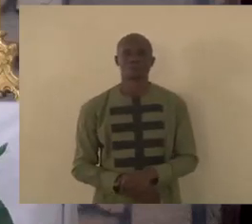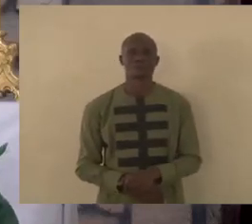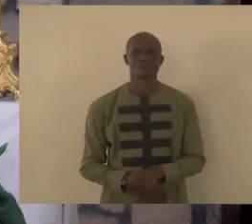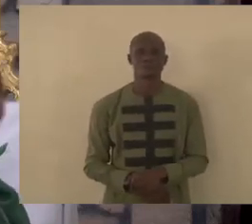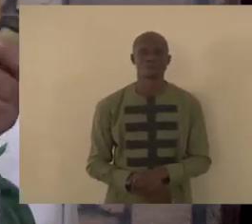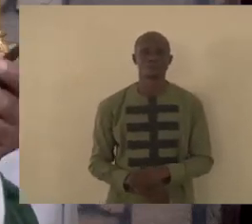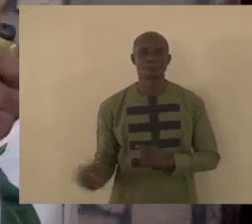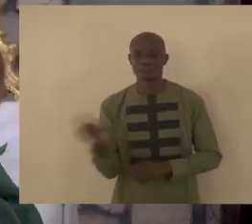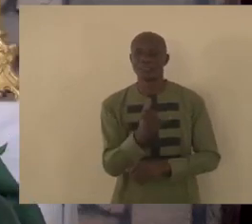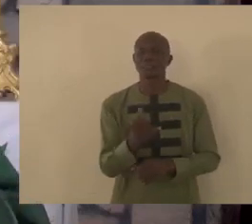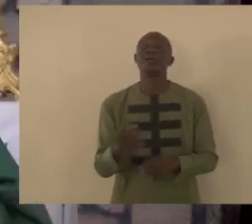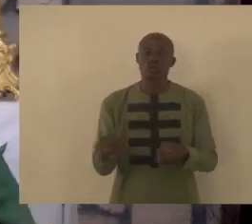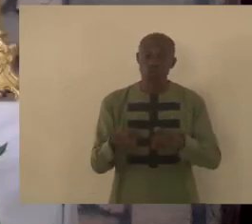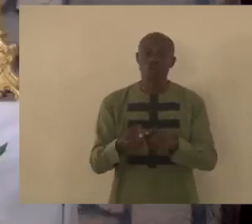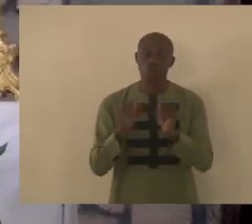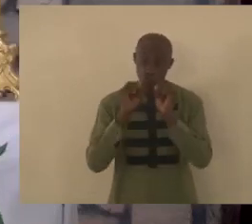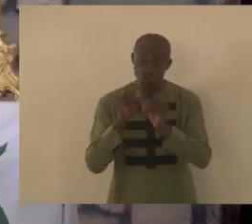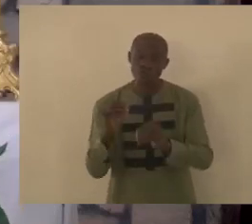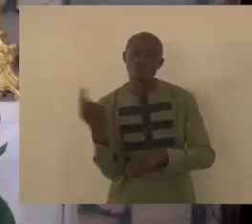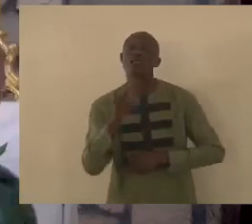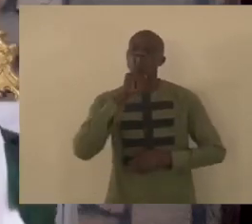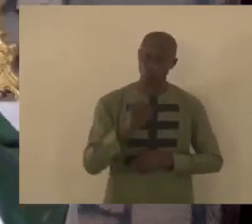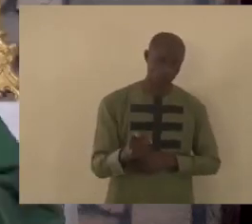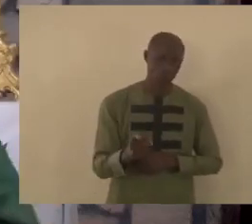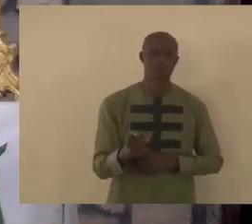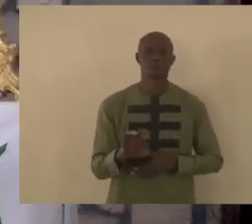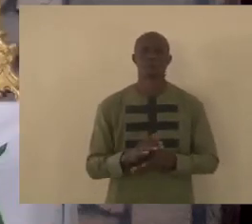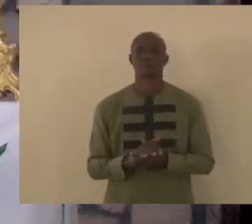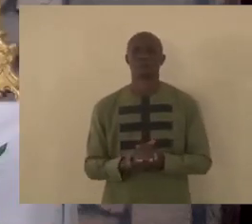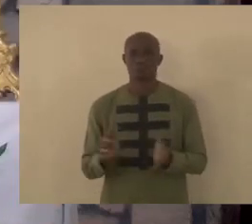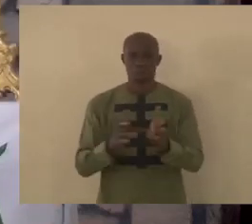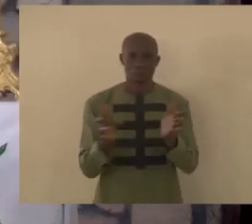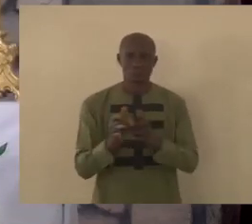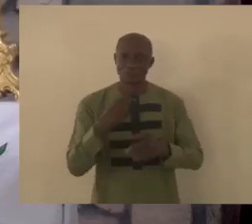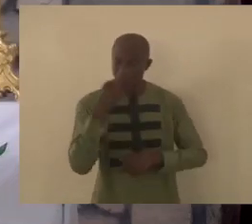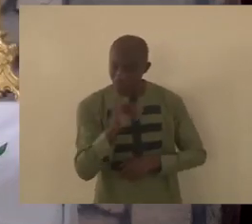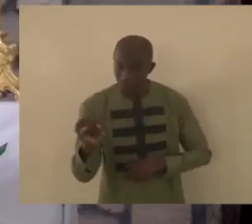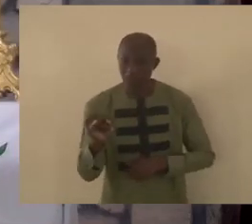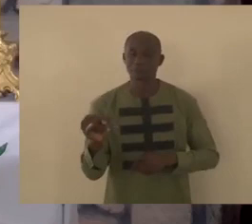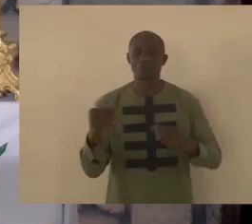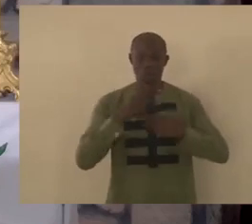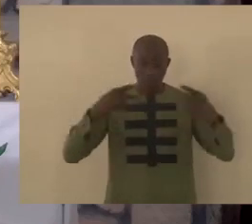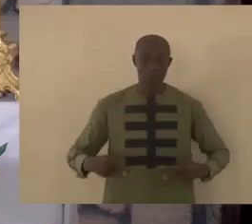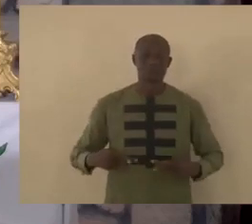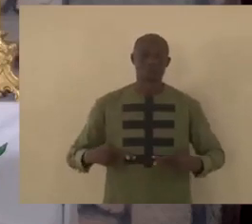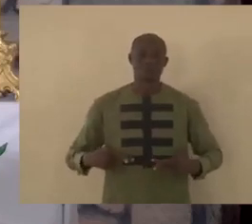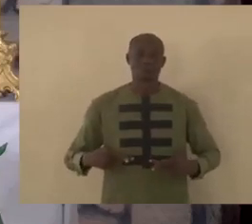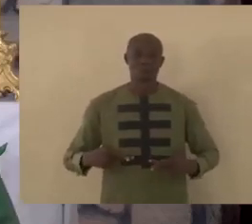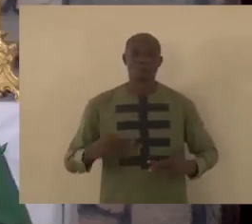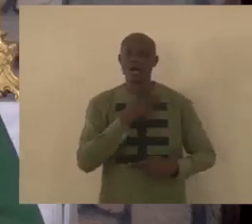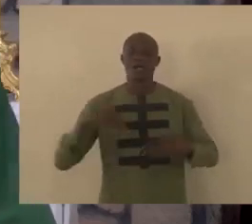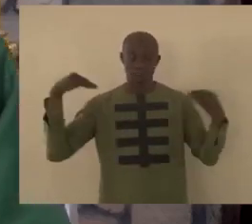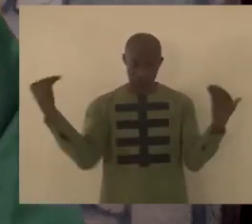because they also teach the truth. If not, Jesus would have had issues with them. Jesus is telling the scribes and the